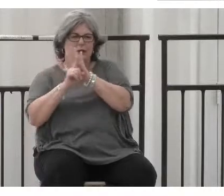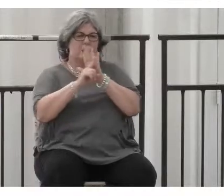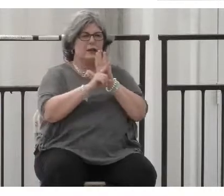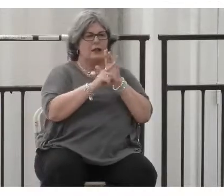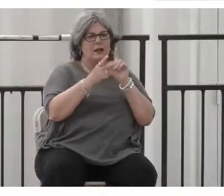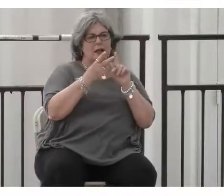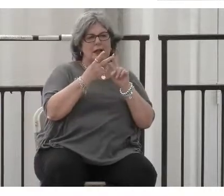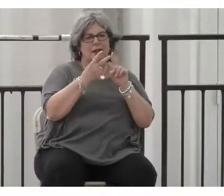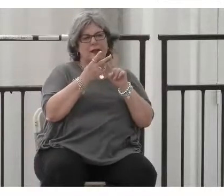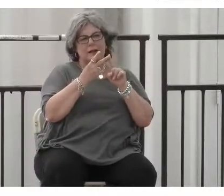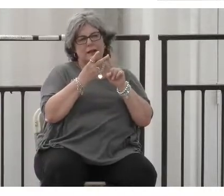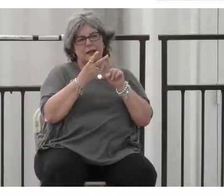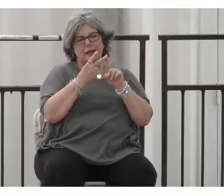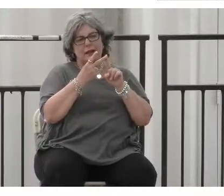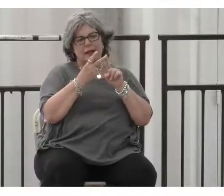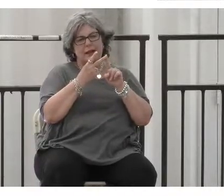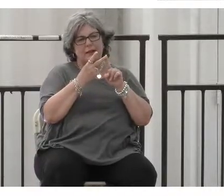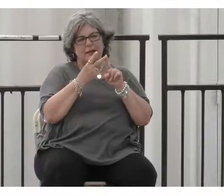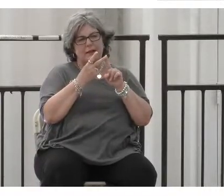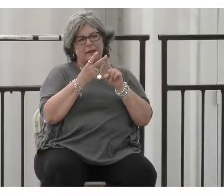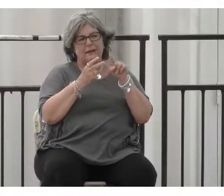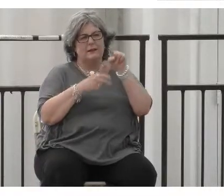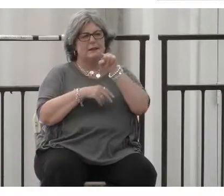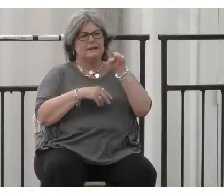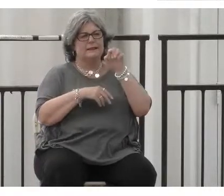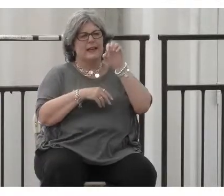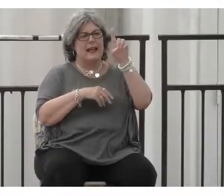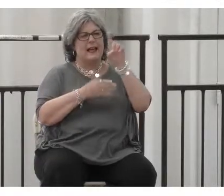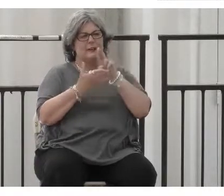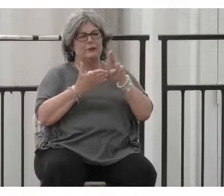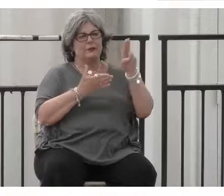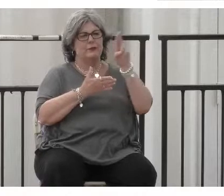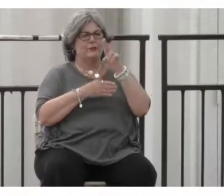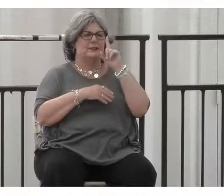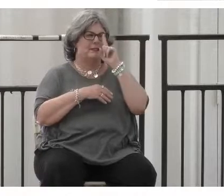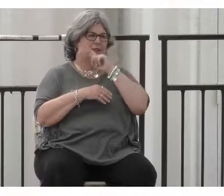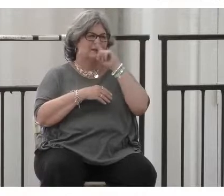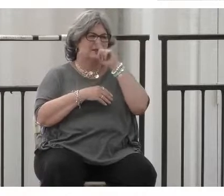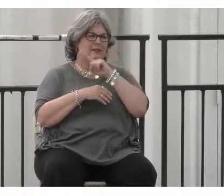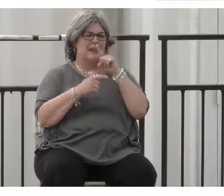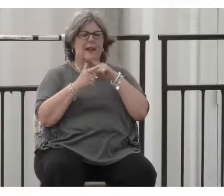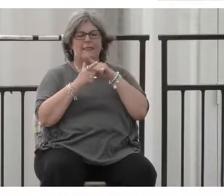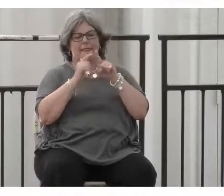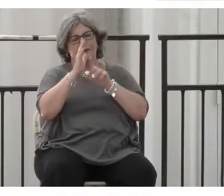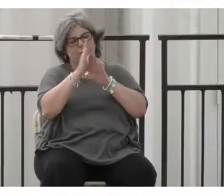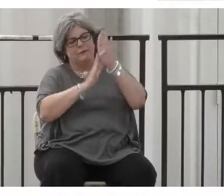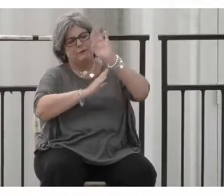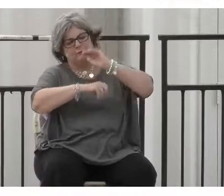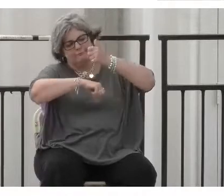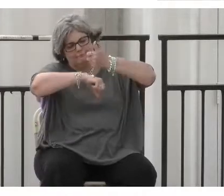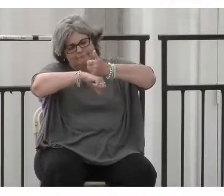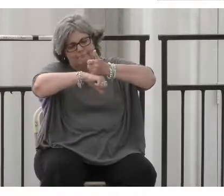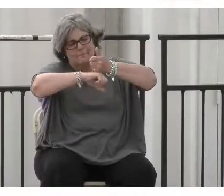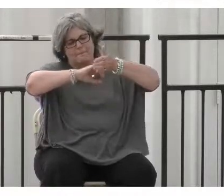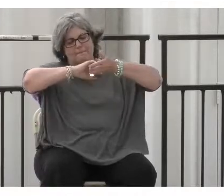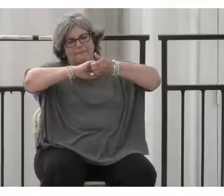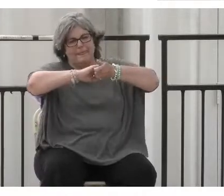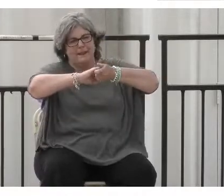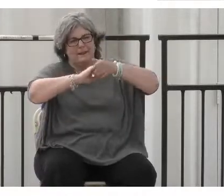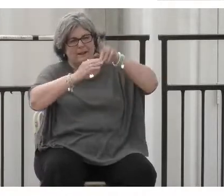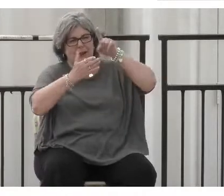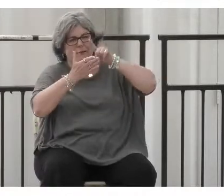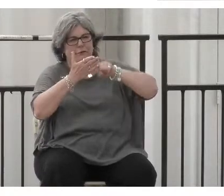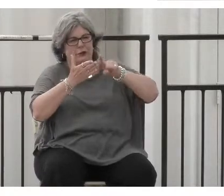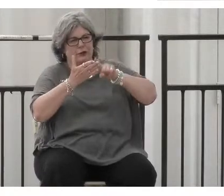program at Zayed University, to make them something very interesting, and also to form some sort of part of a bigger piece of